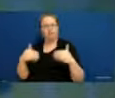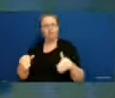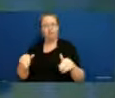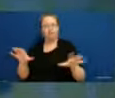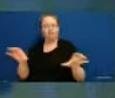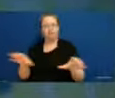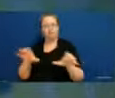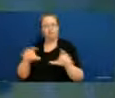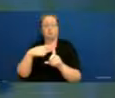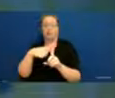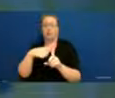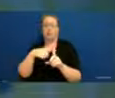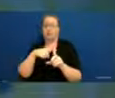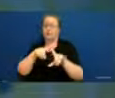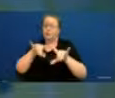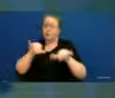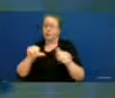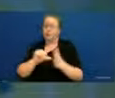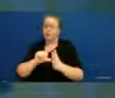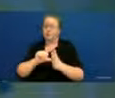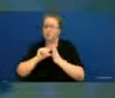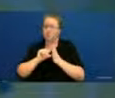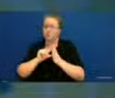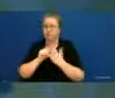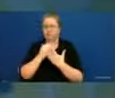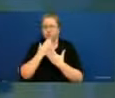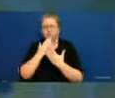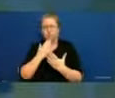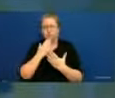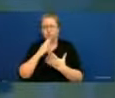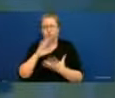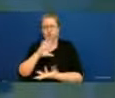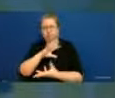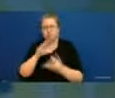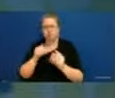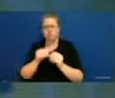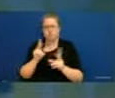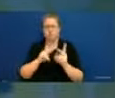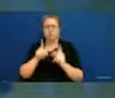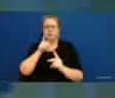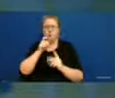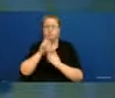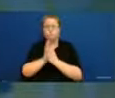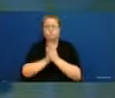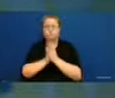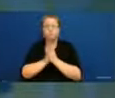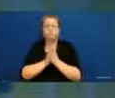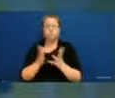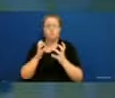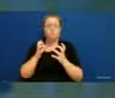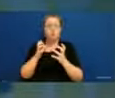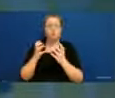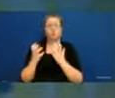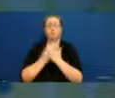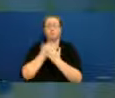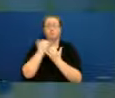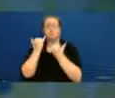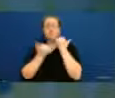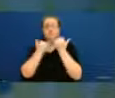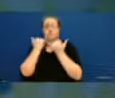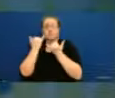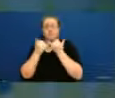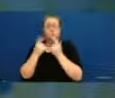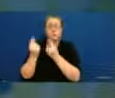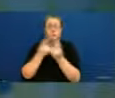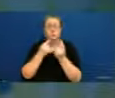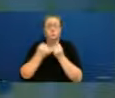be very positive, and we are both impressed and gratified by the number of people who have been interested in this,